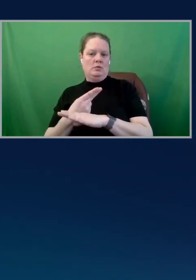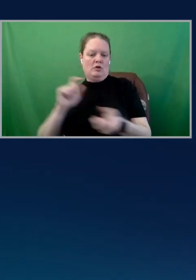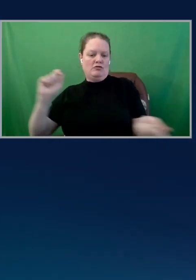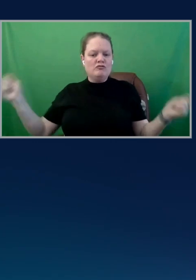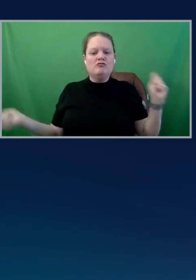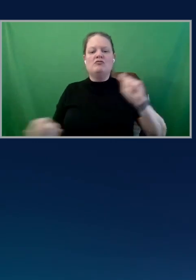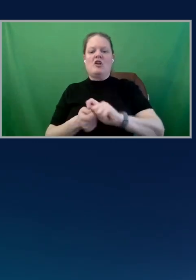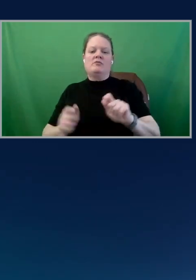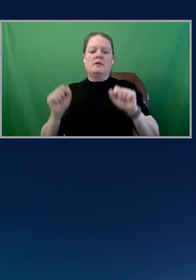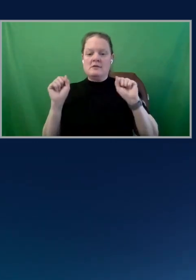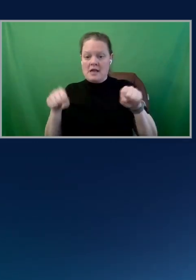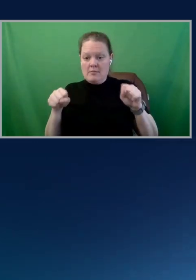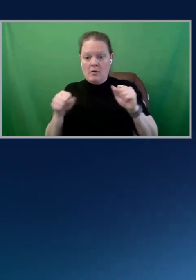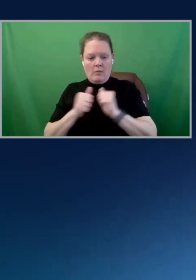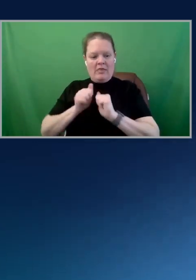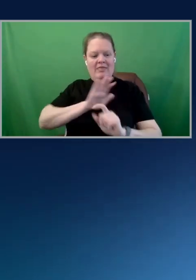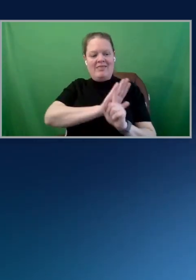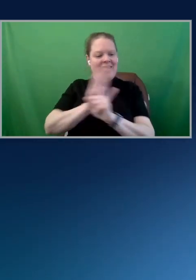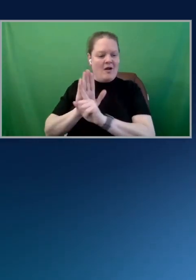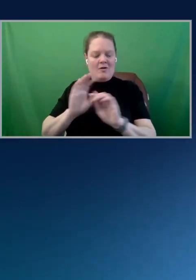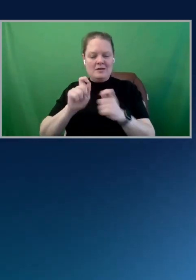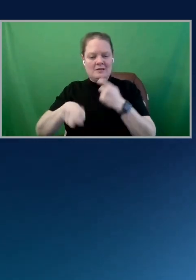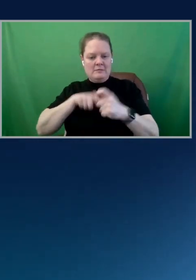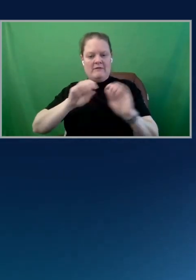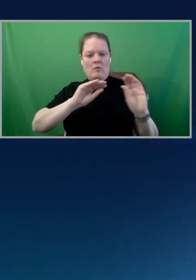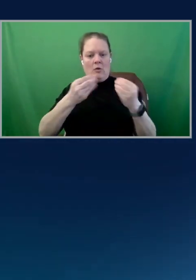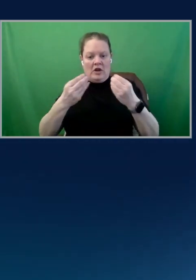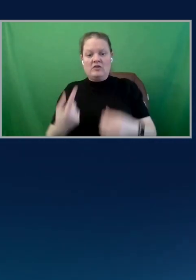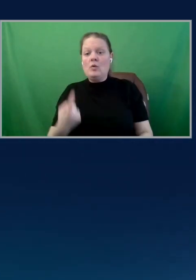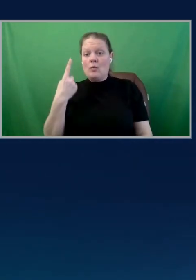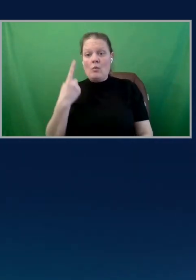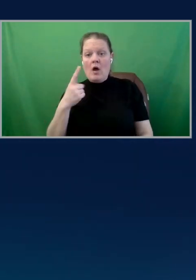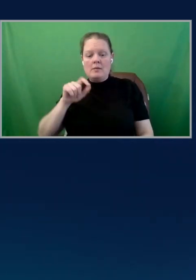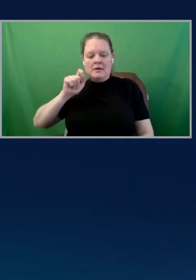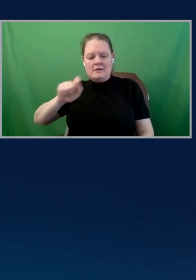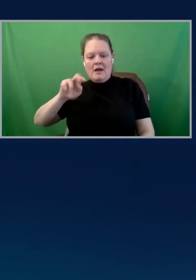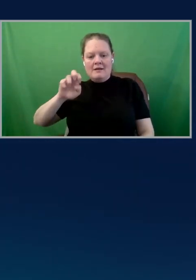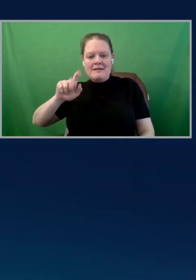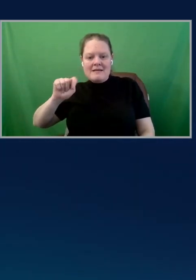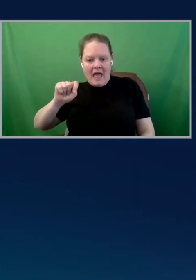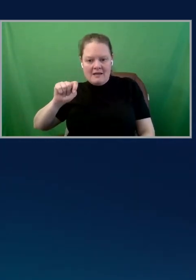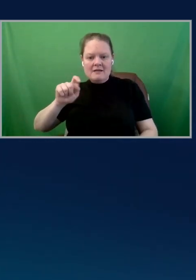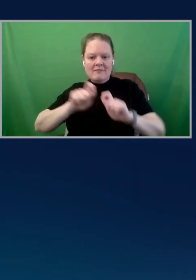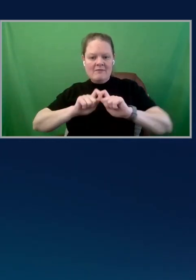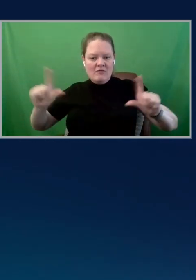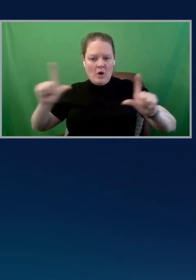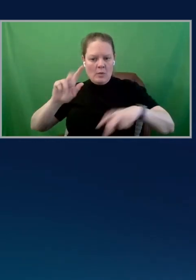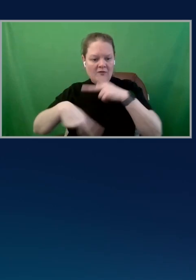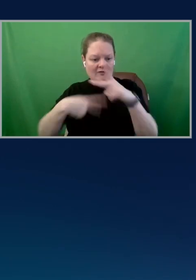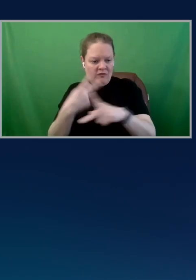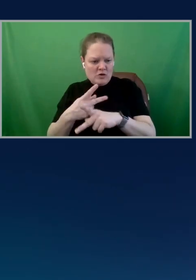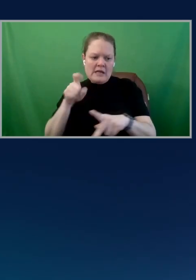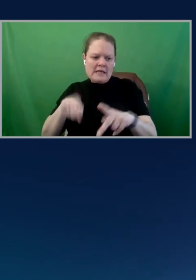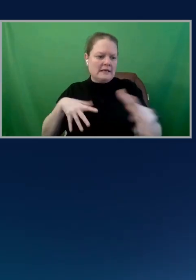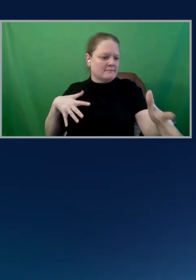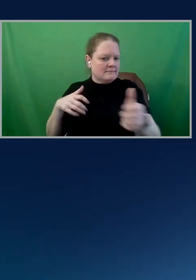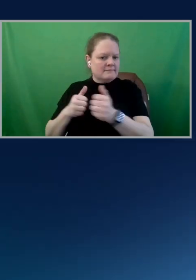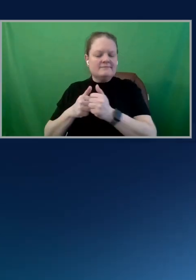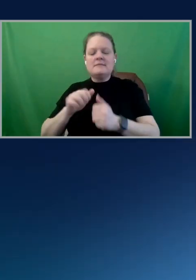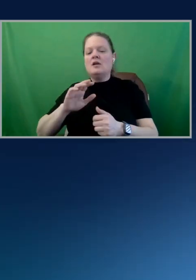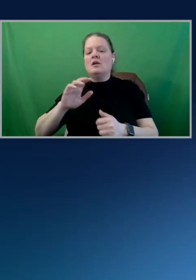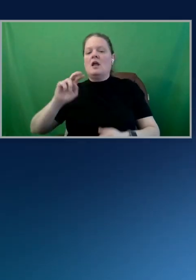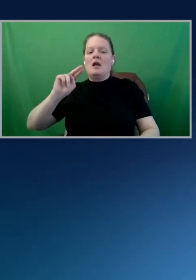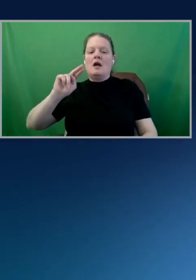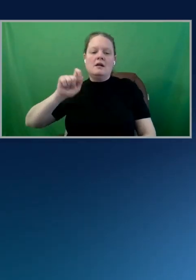capabilities in their organization, one of them being .NET framework versions. They need to get them to .NET Core, whether they're looking